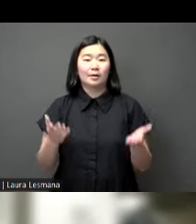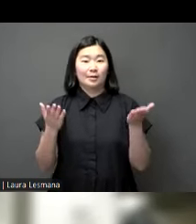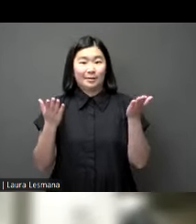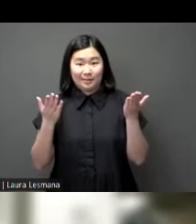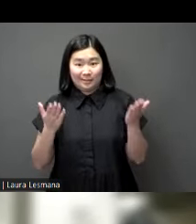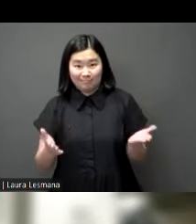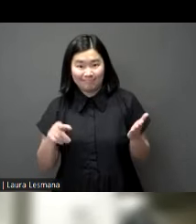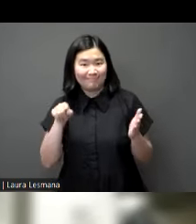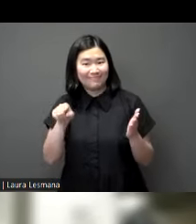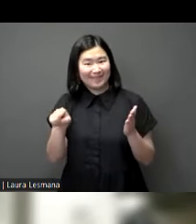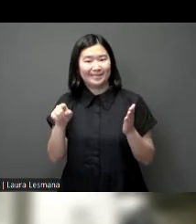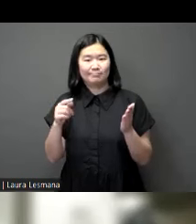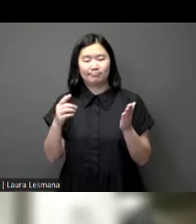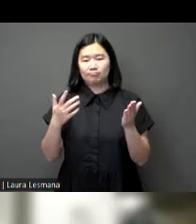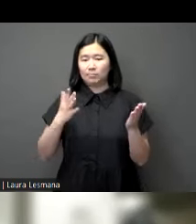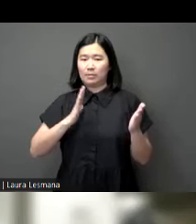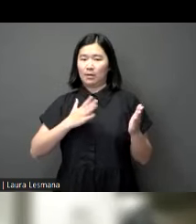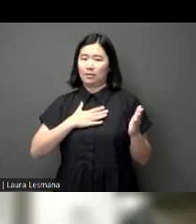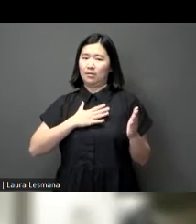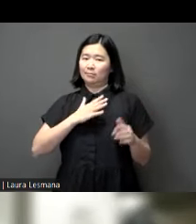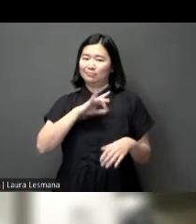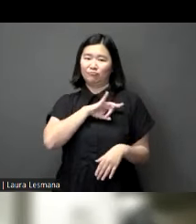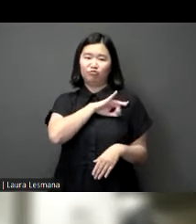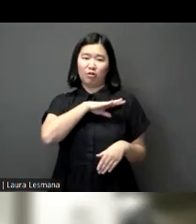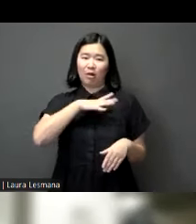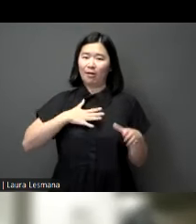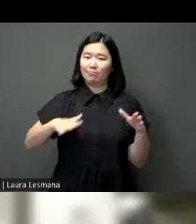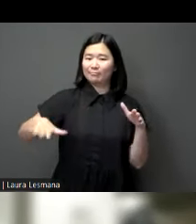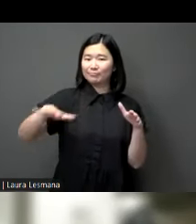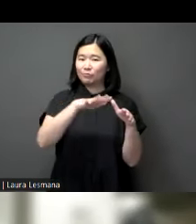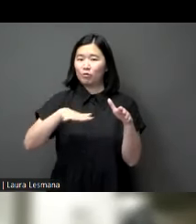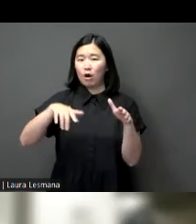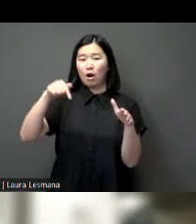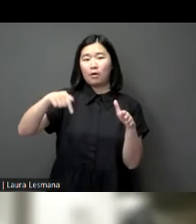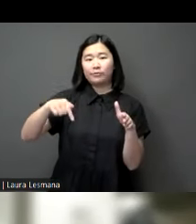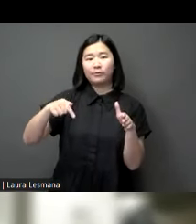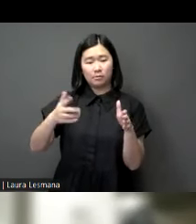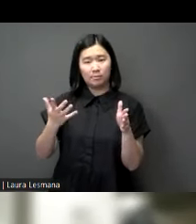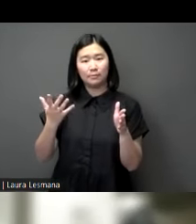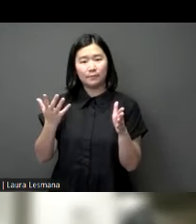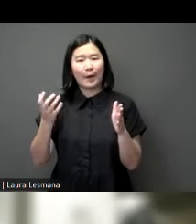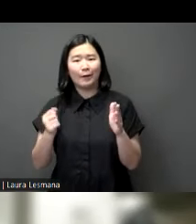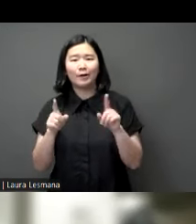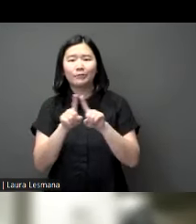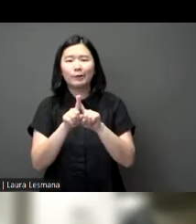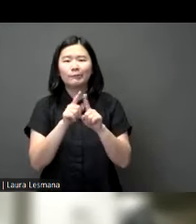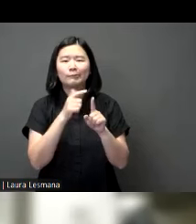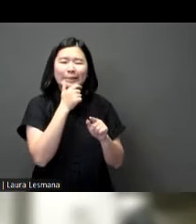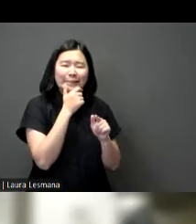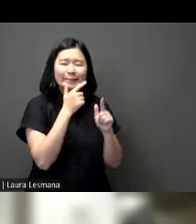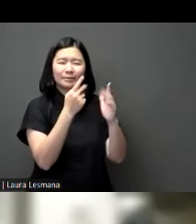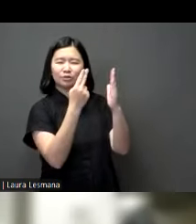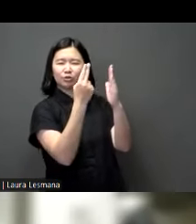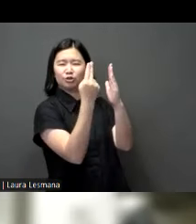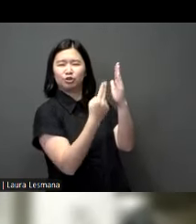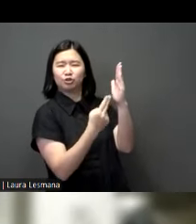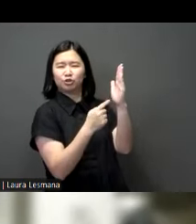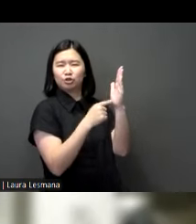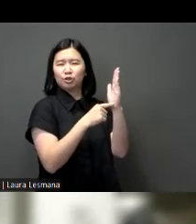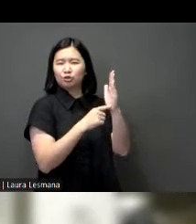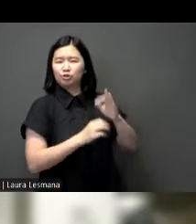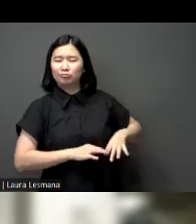the cervical uterus cancer programs. We'll be speaking about looking at other